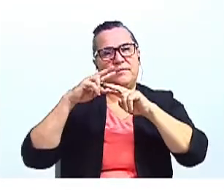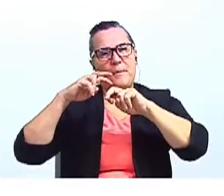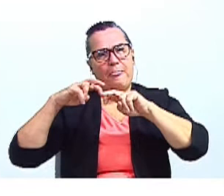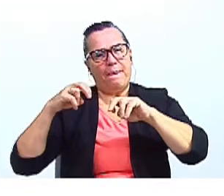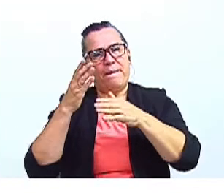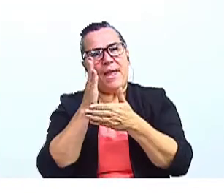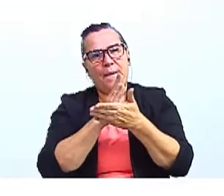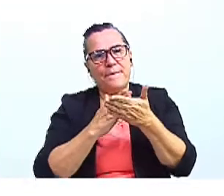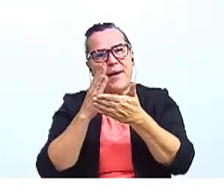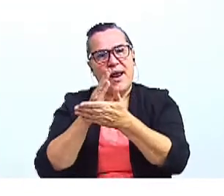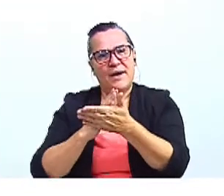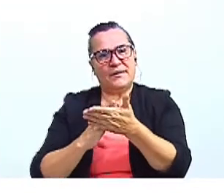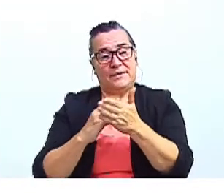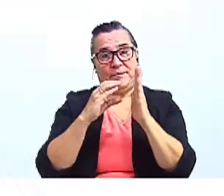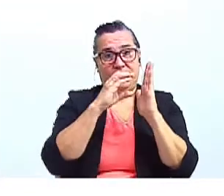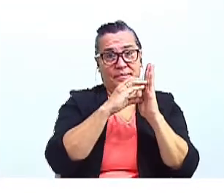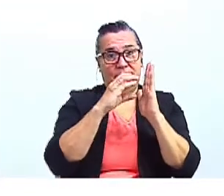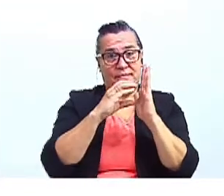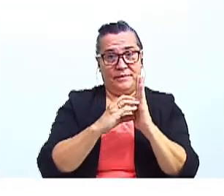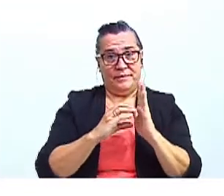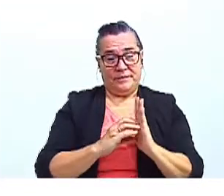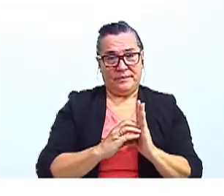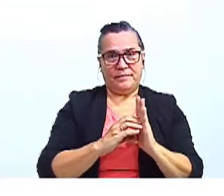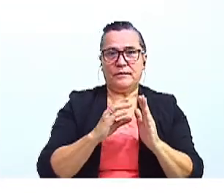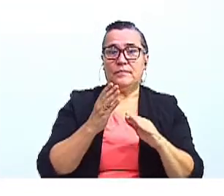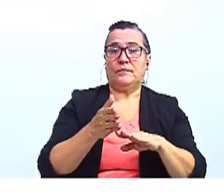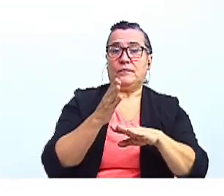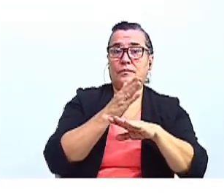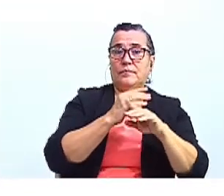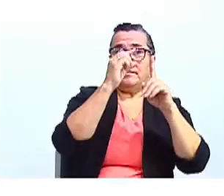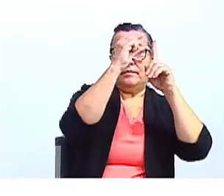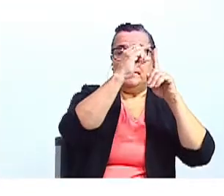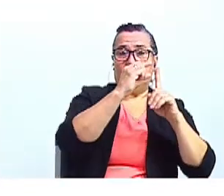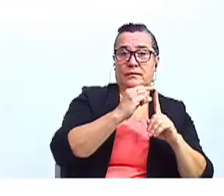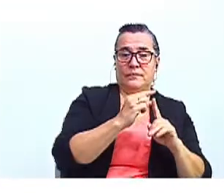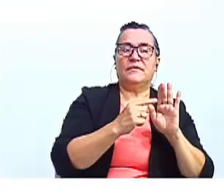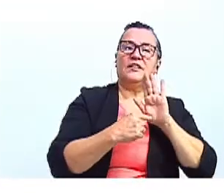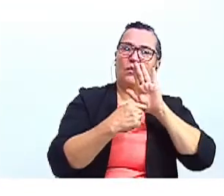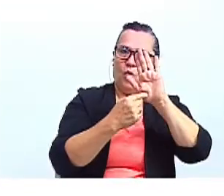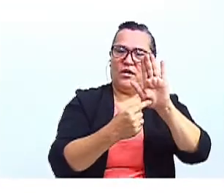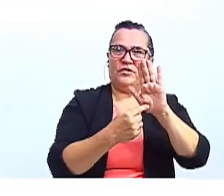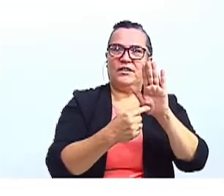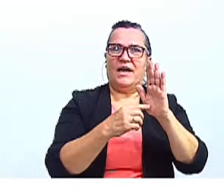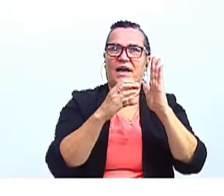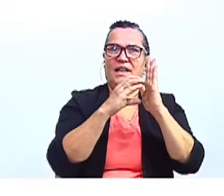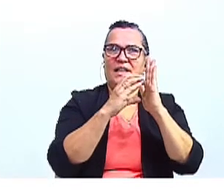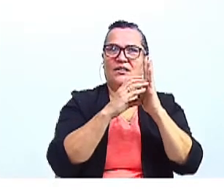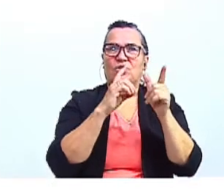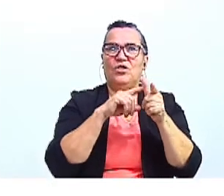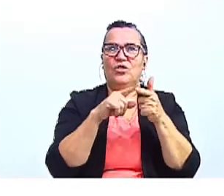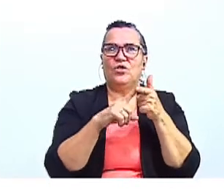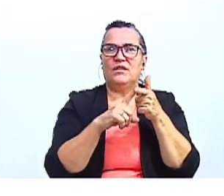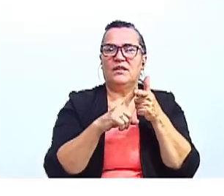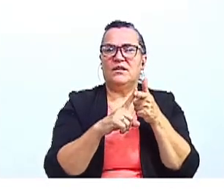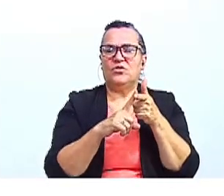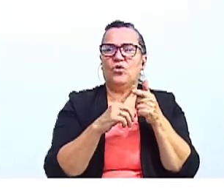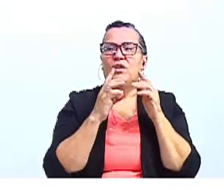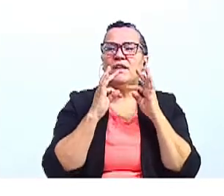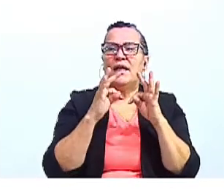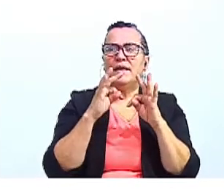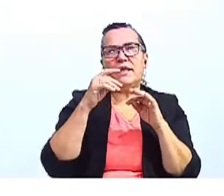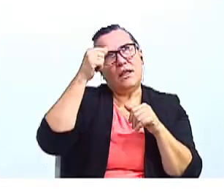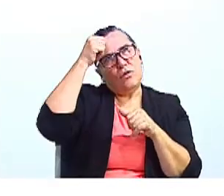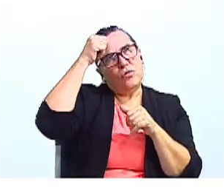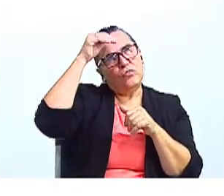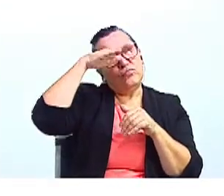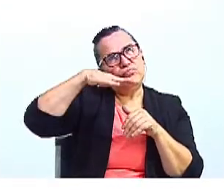paragraph at the same time. All the previous words are shown in the test. So I want you to try to contextualize their